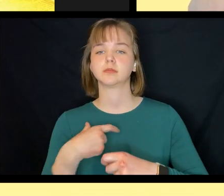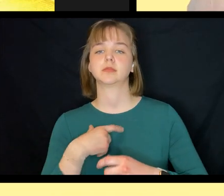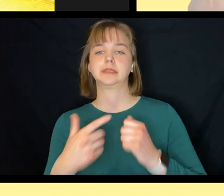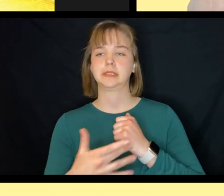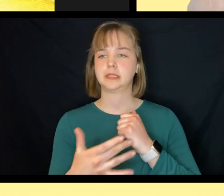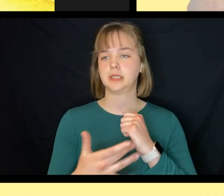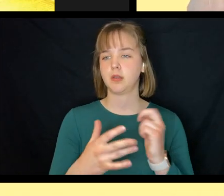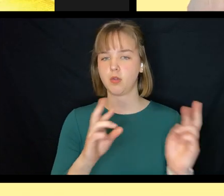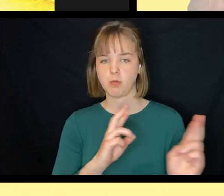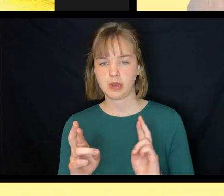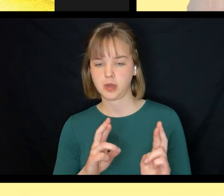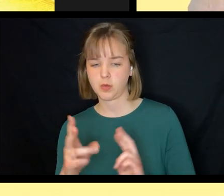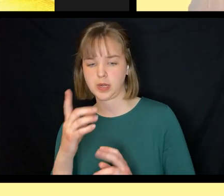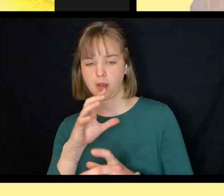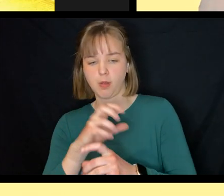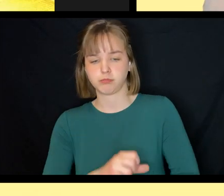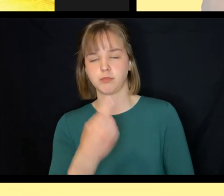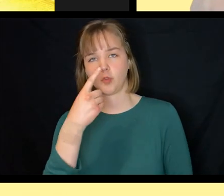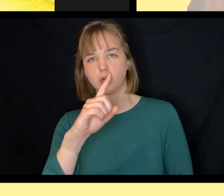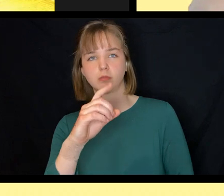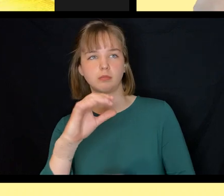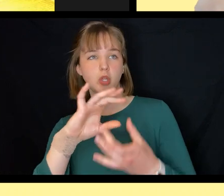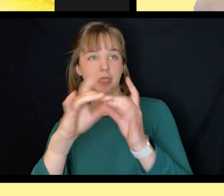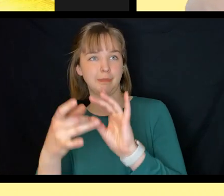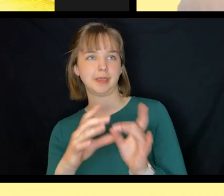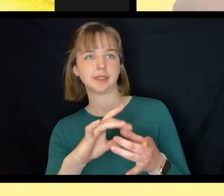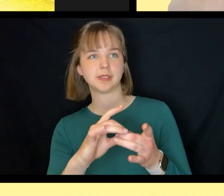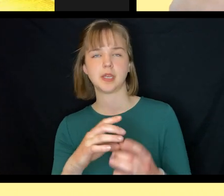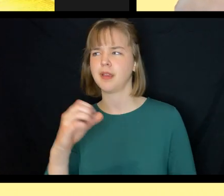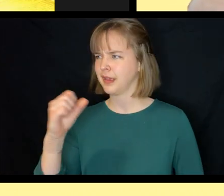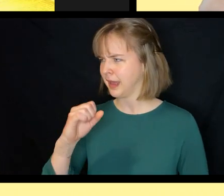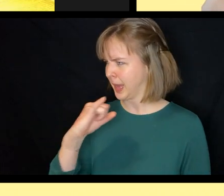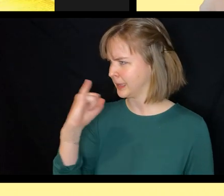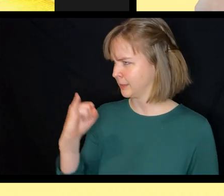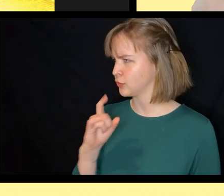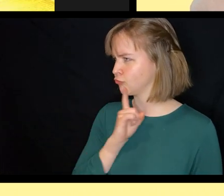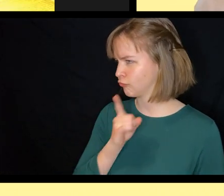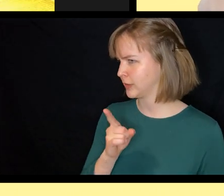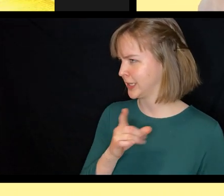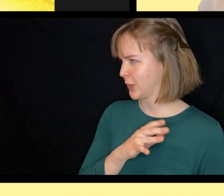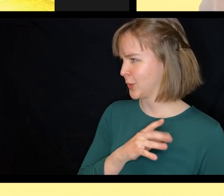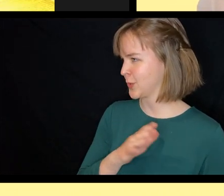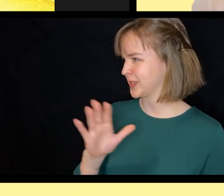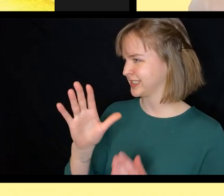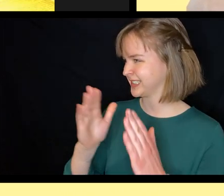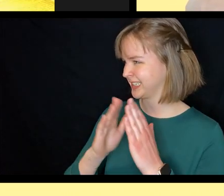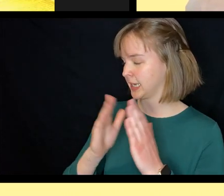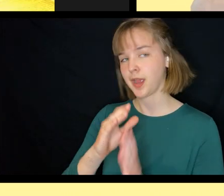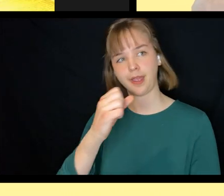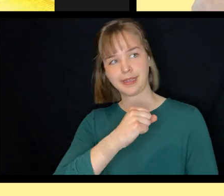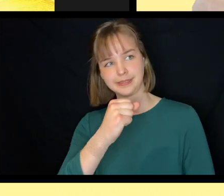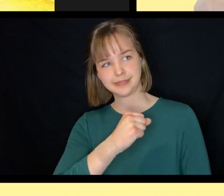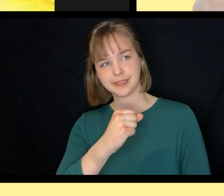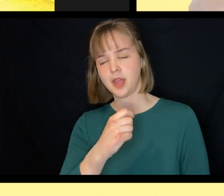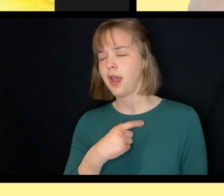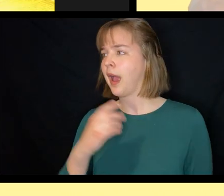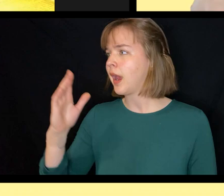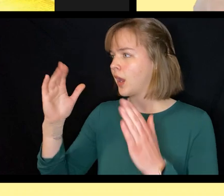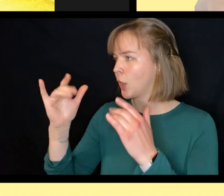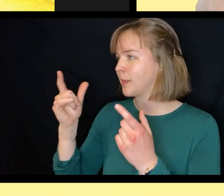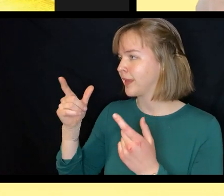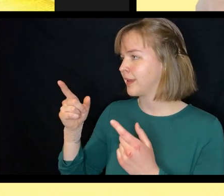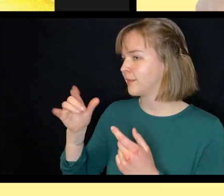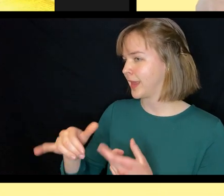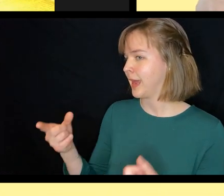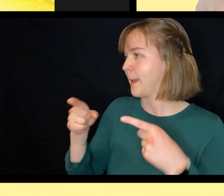that. Yeah, that's great. I love Indianapolis actually. I love going there. Yeah, great city. That's fun. I hope it